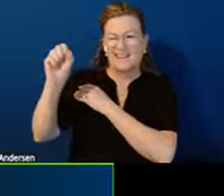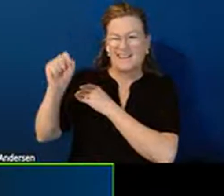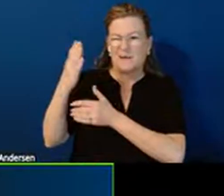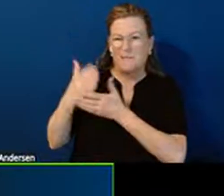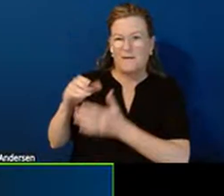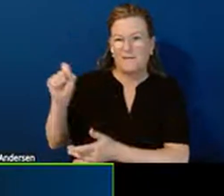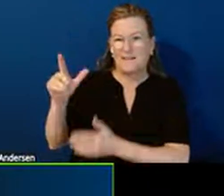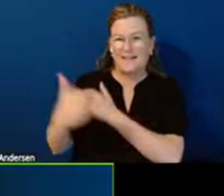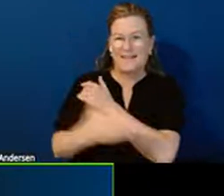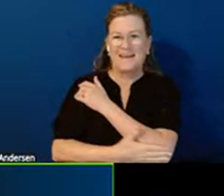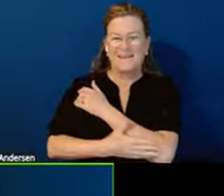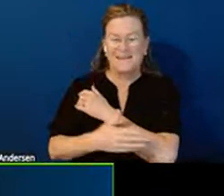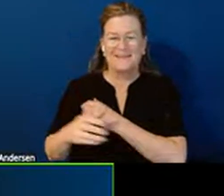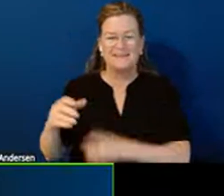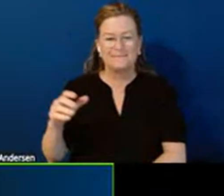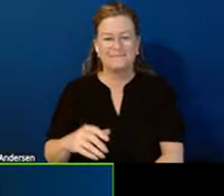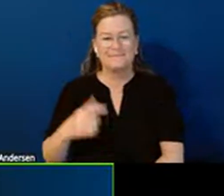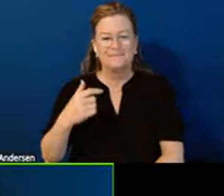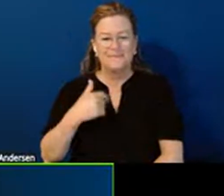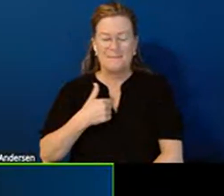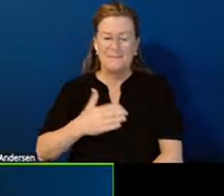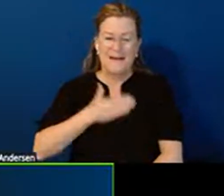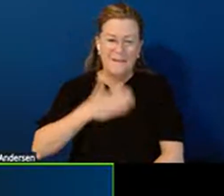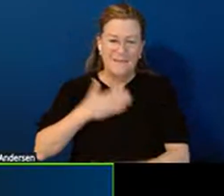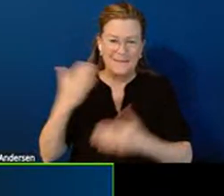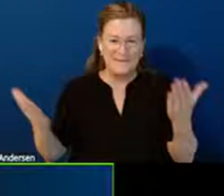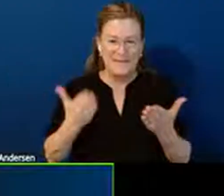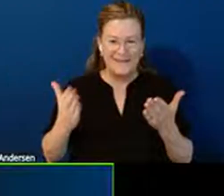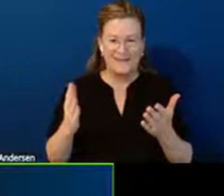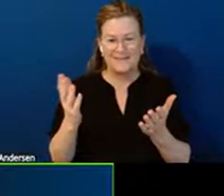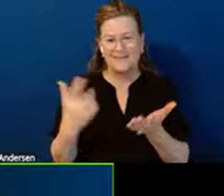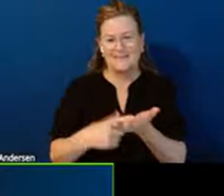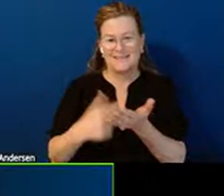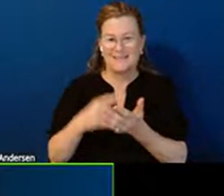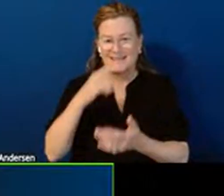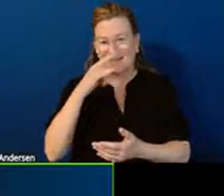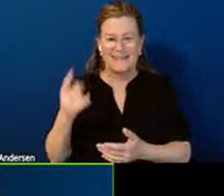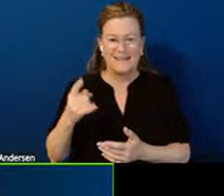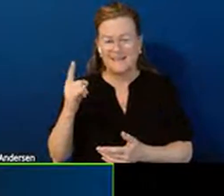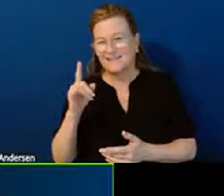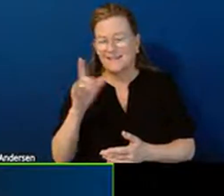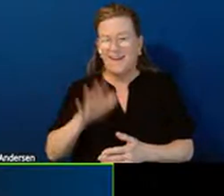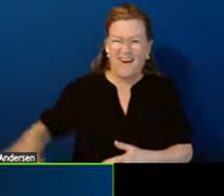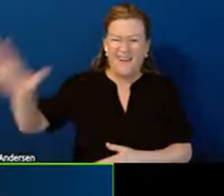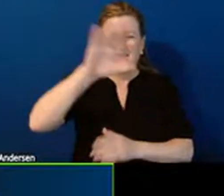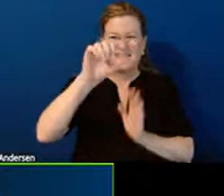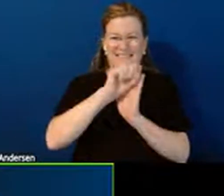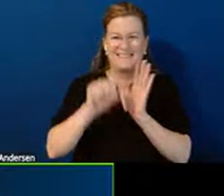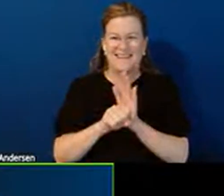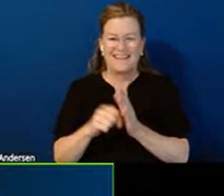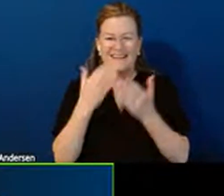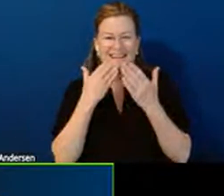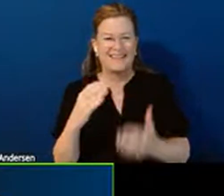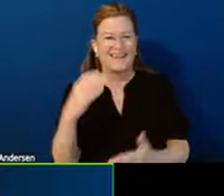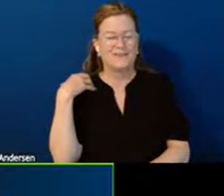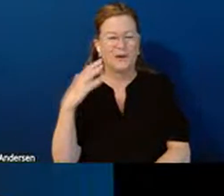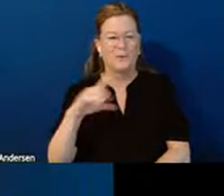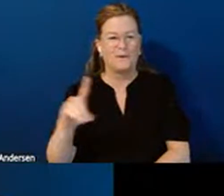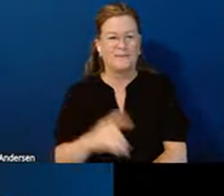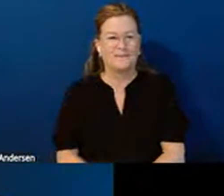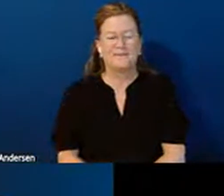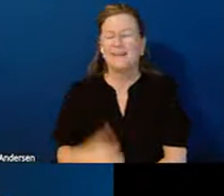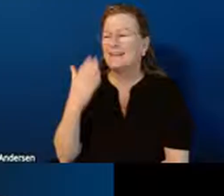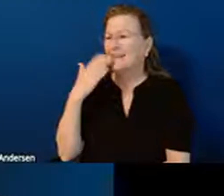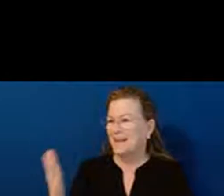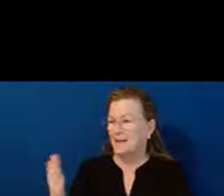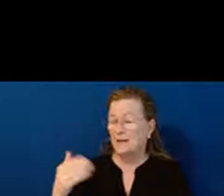Lake County. And I'm happy to be here talking about kids all over the state. Thanks, Chairwood. Thank